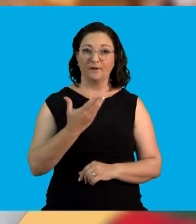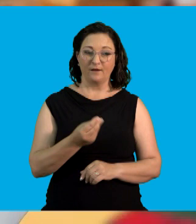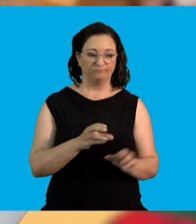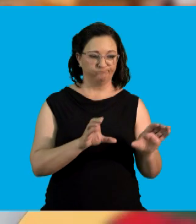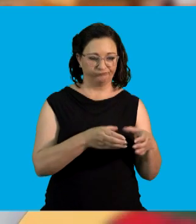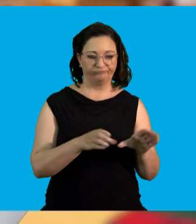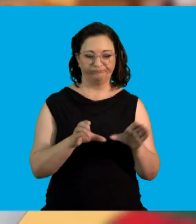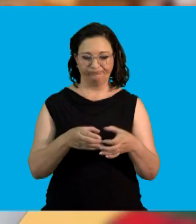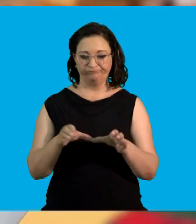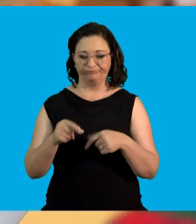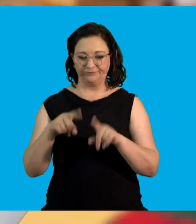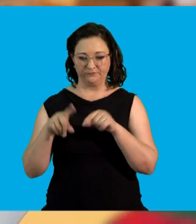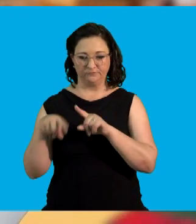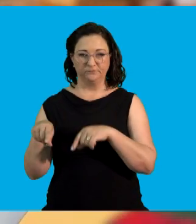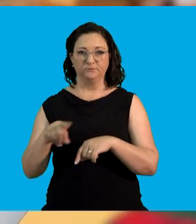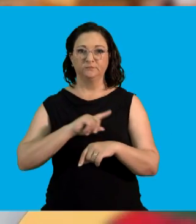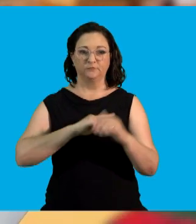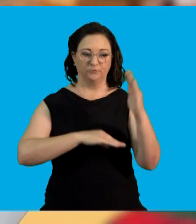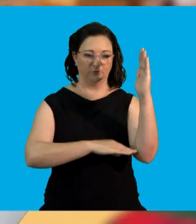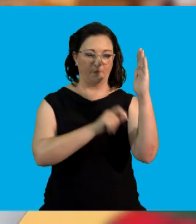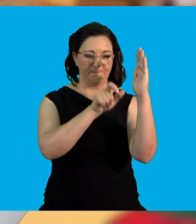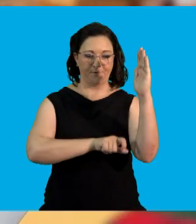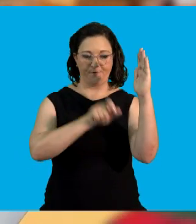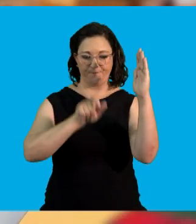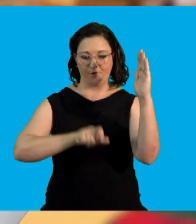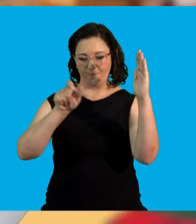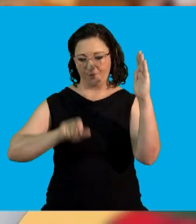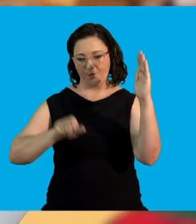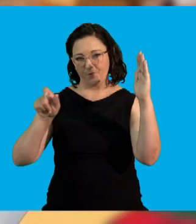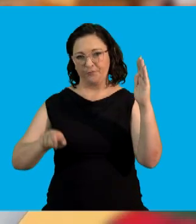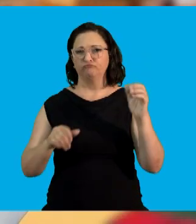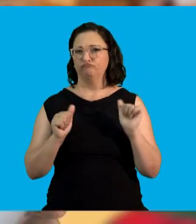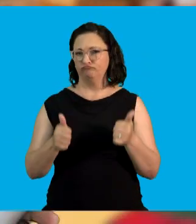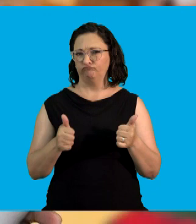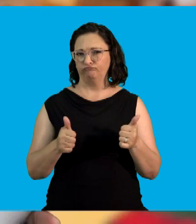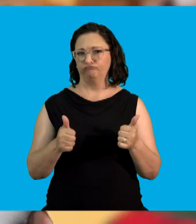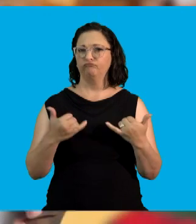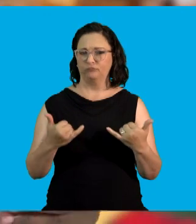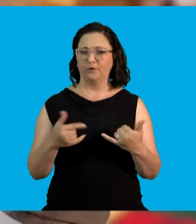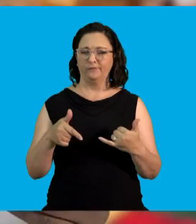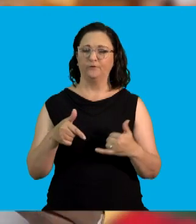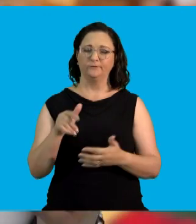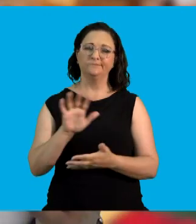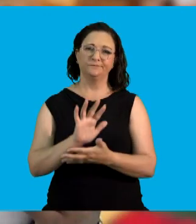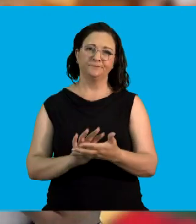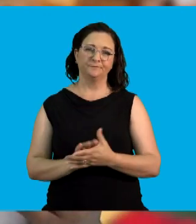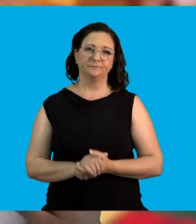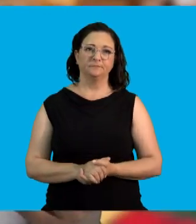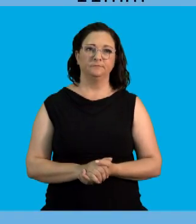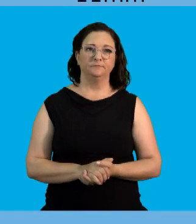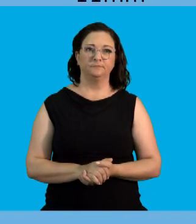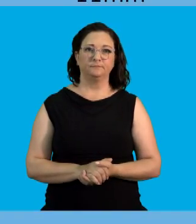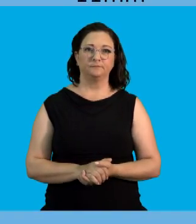of these particular things. So we're going to be drawing a bar graph that is going to be best suitable for this scenario here. So